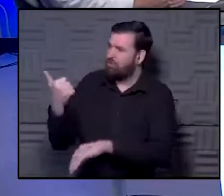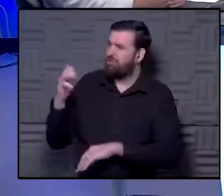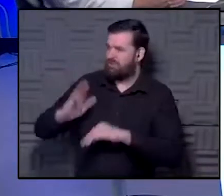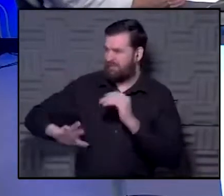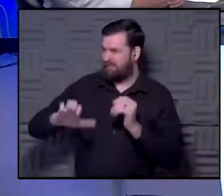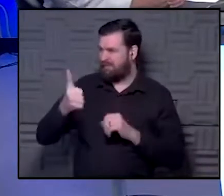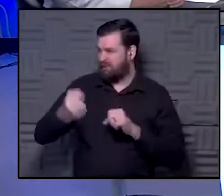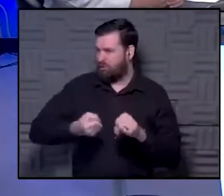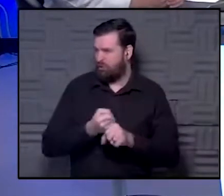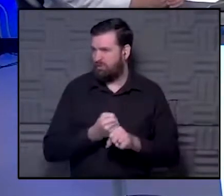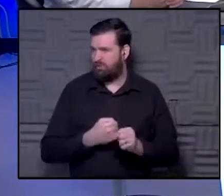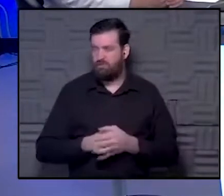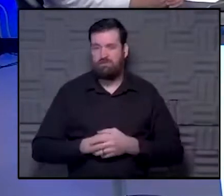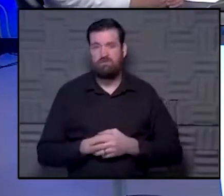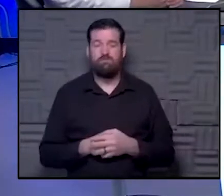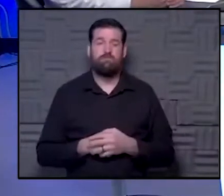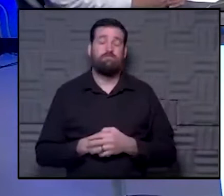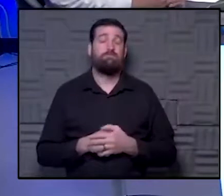it,